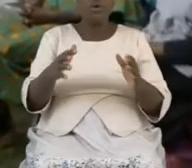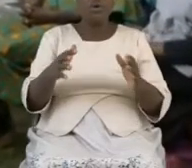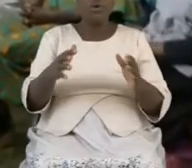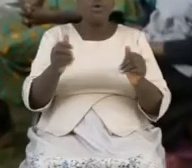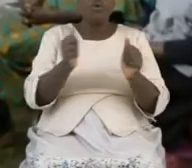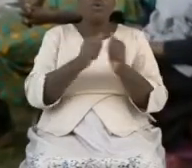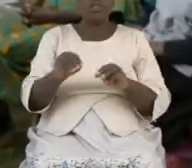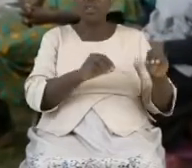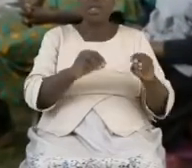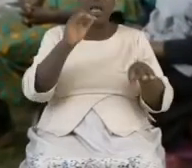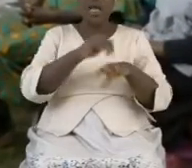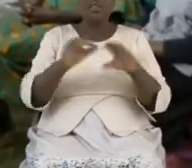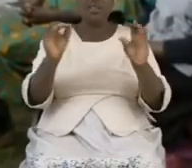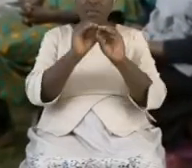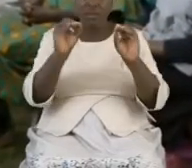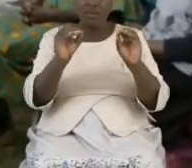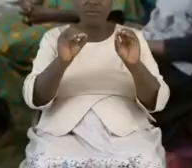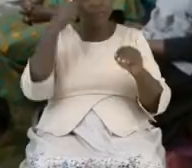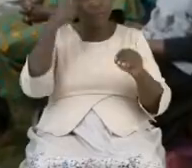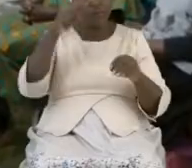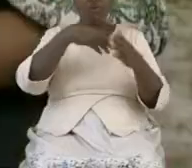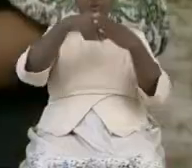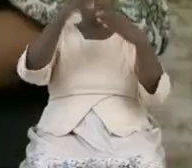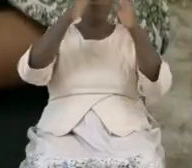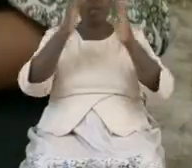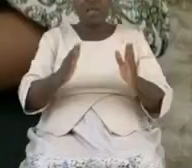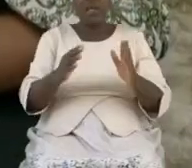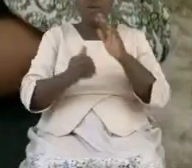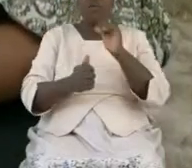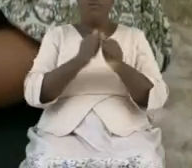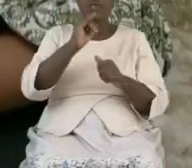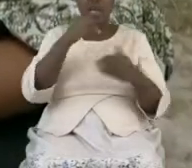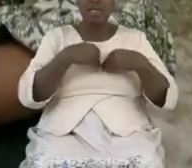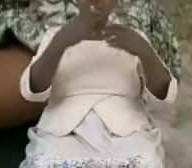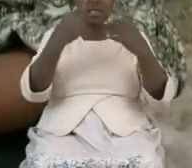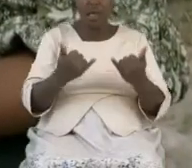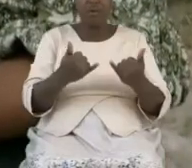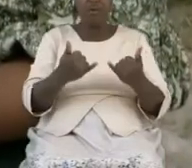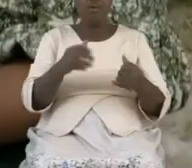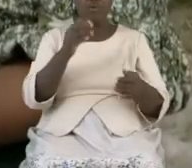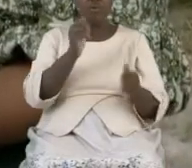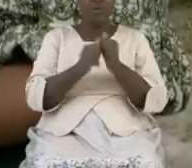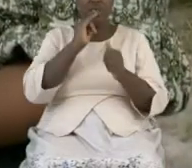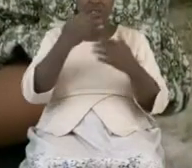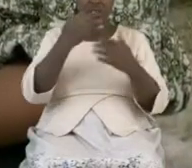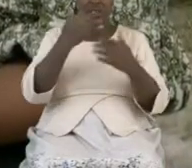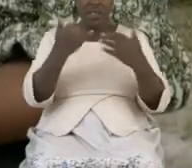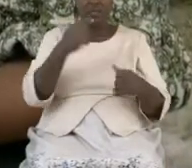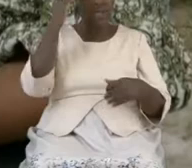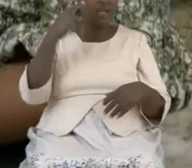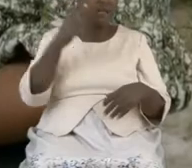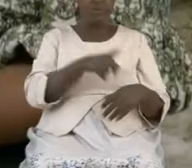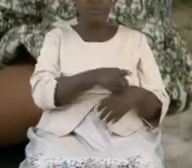you builders, which is become the head of the corner. Now verse 12, the